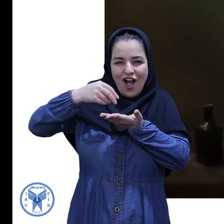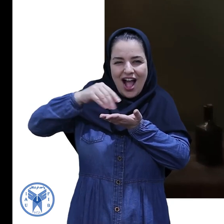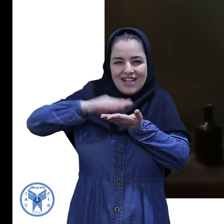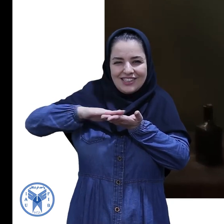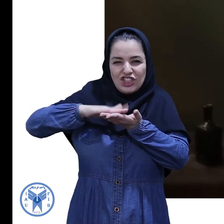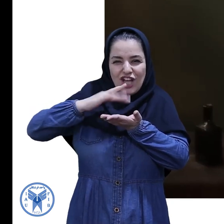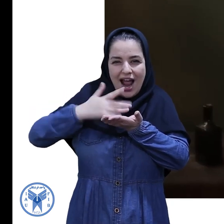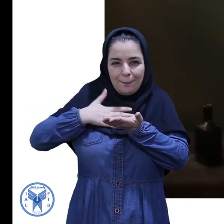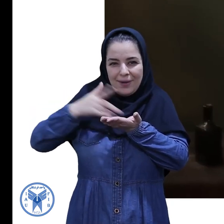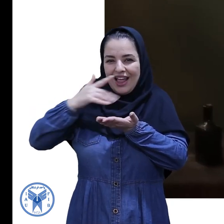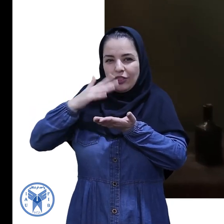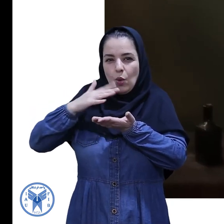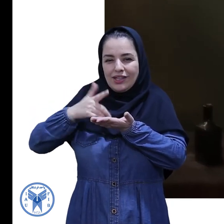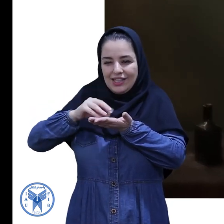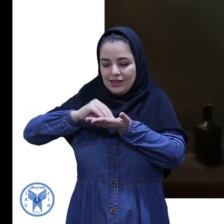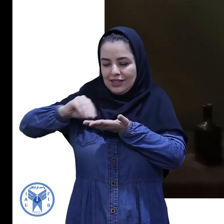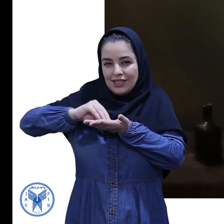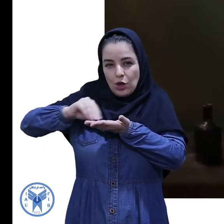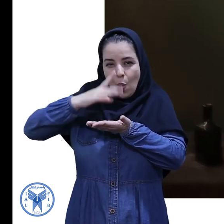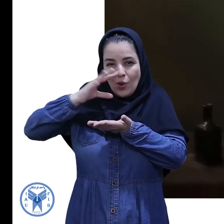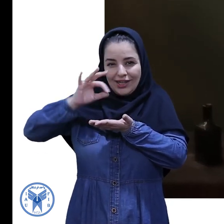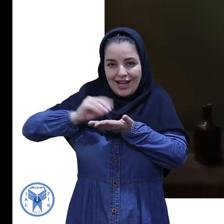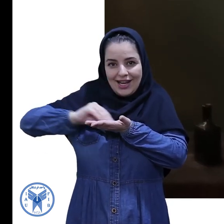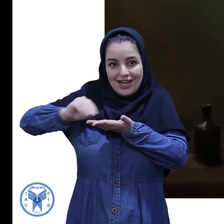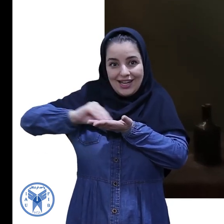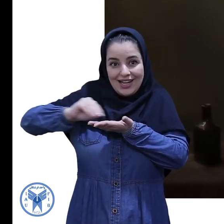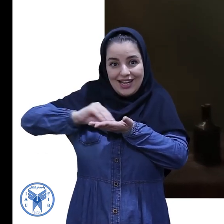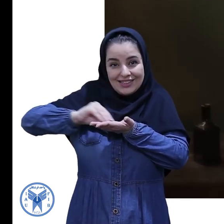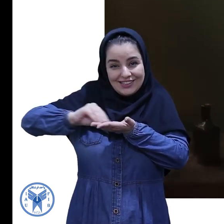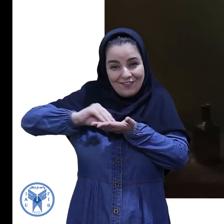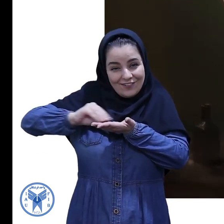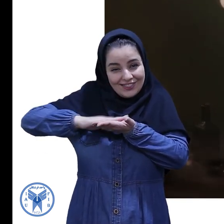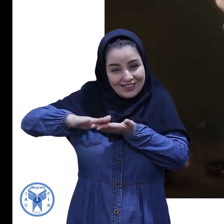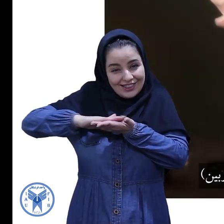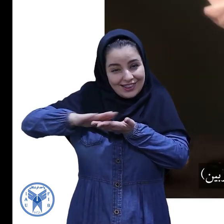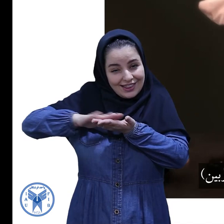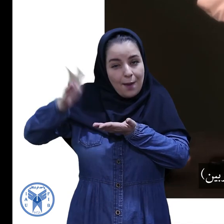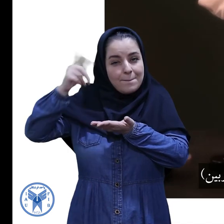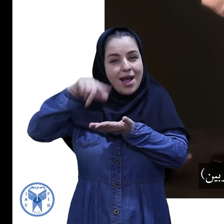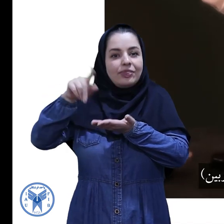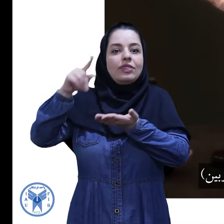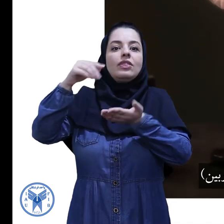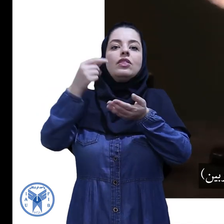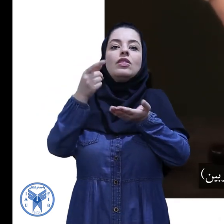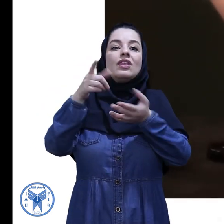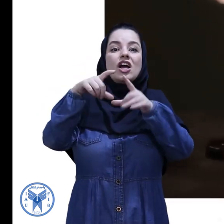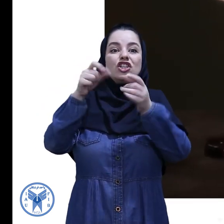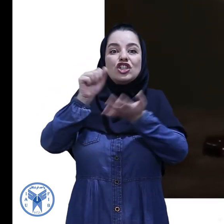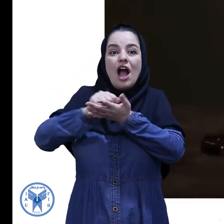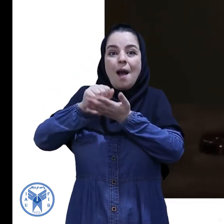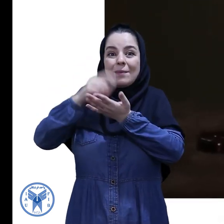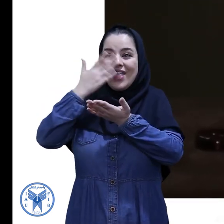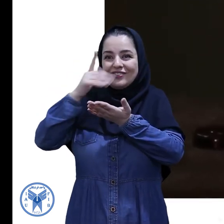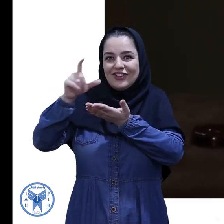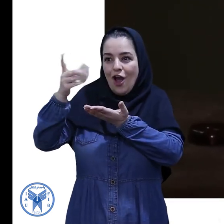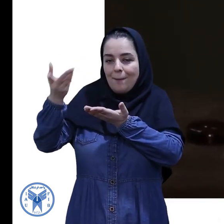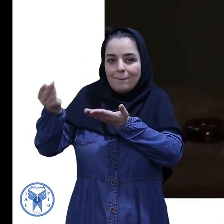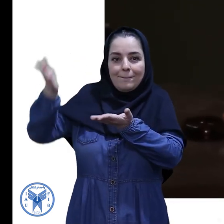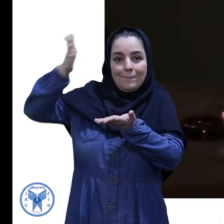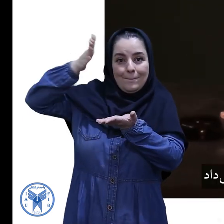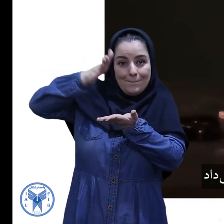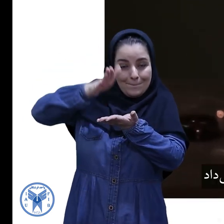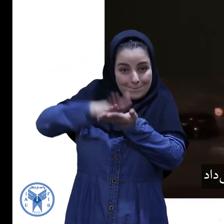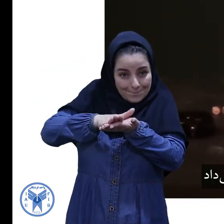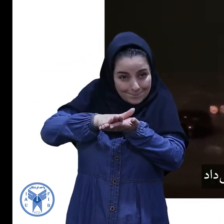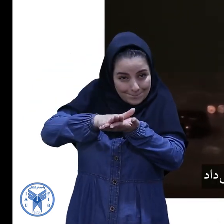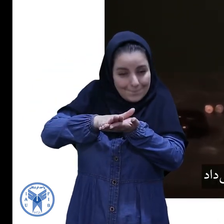sheets of paper and onto pieces of stretched white leather. He was making images by doing contact prints or photograms.